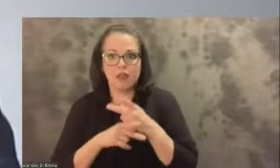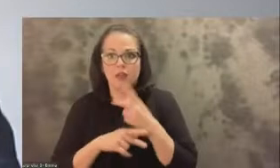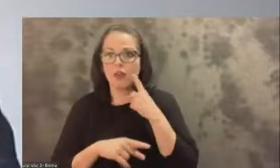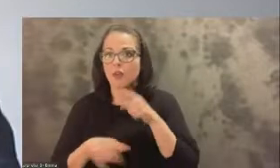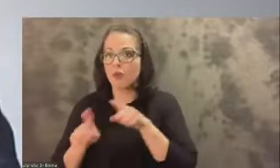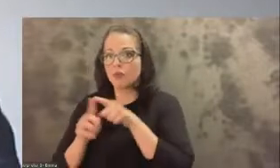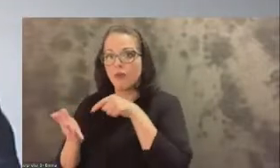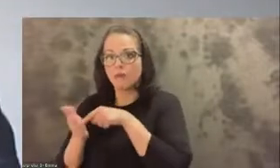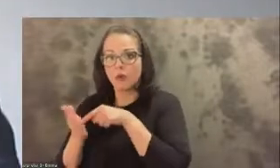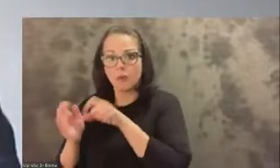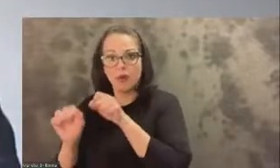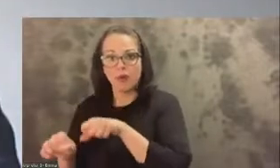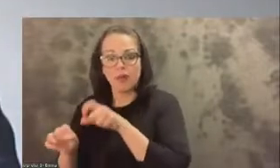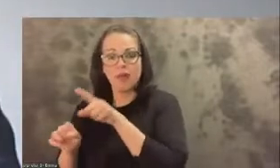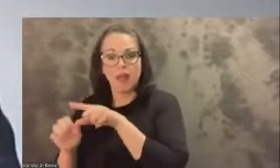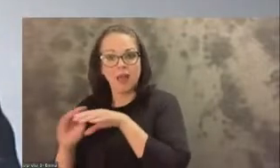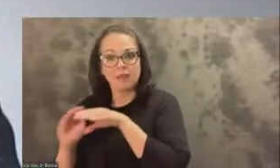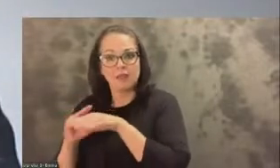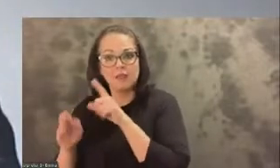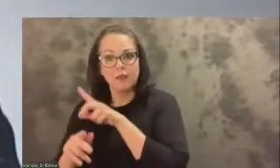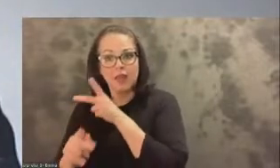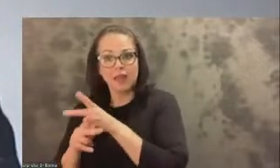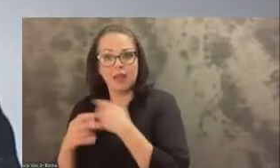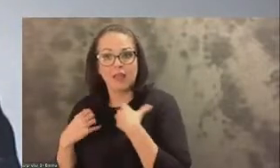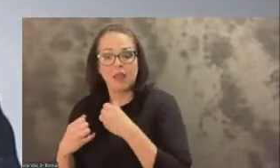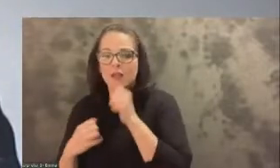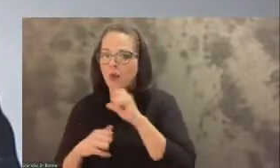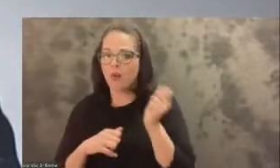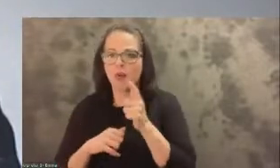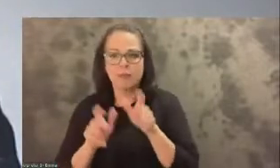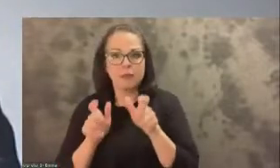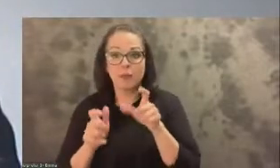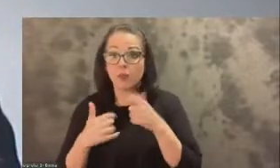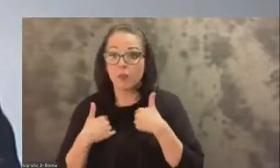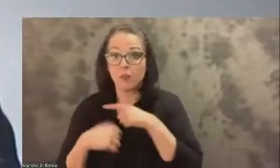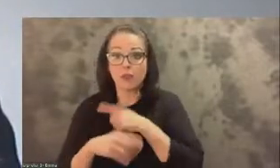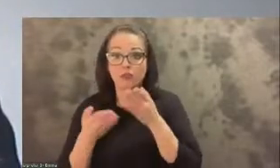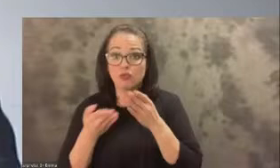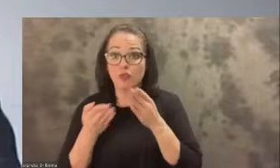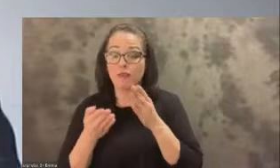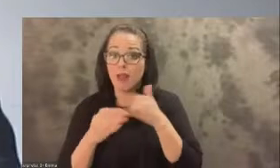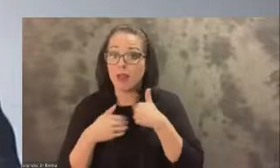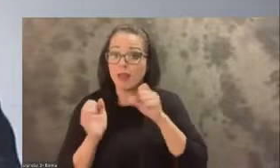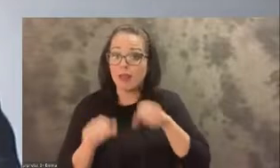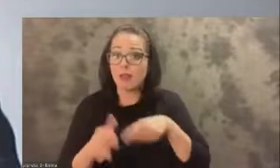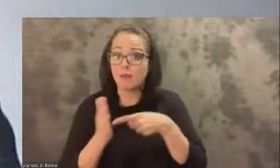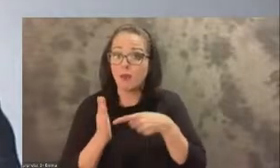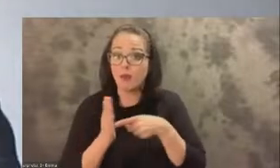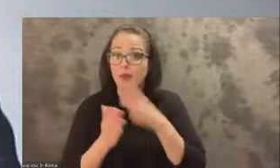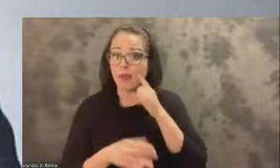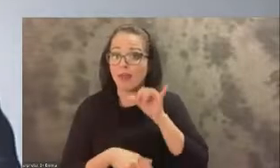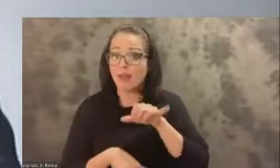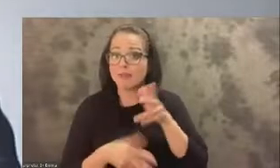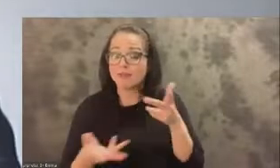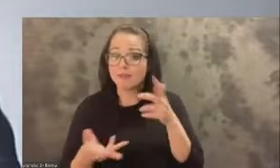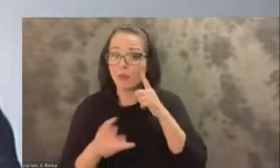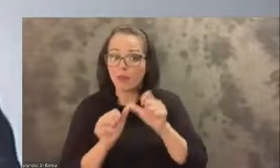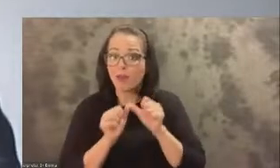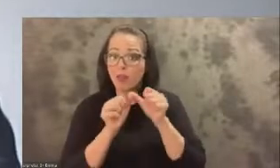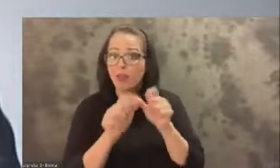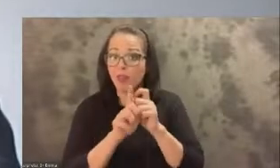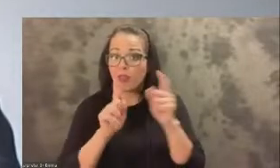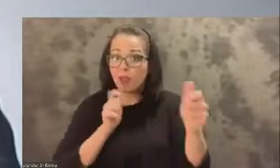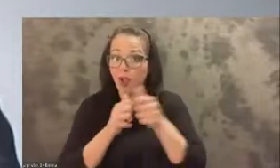people we serve have affordable access to healthcare with long distance